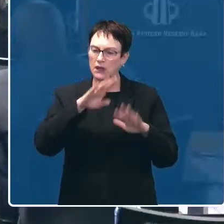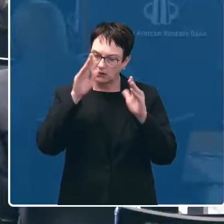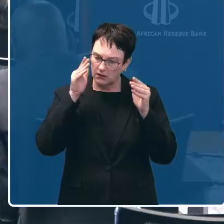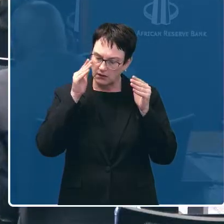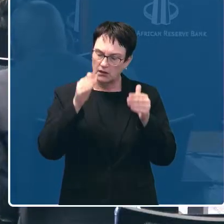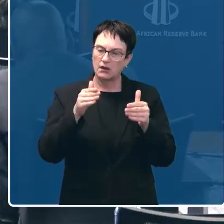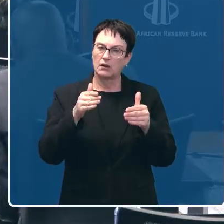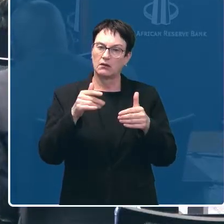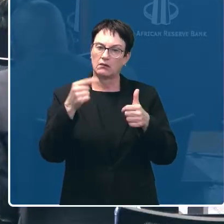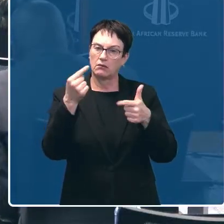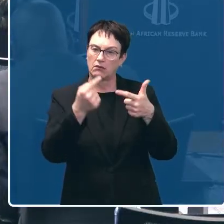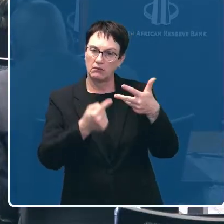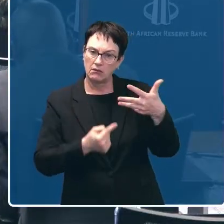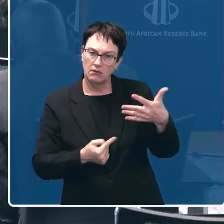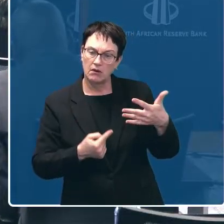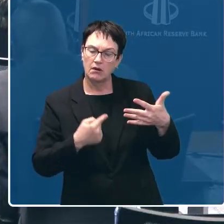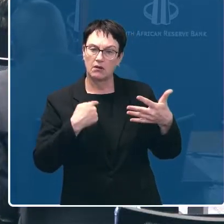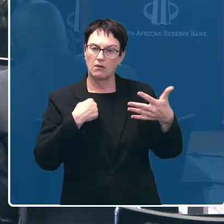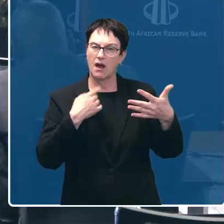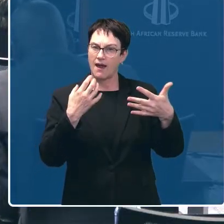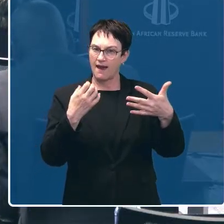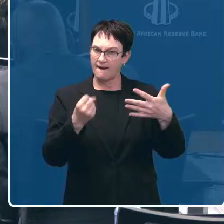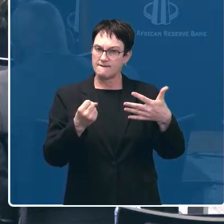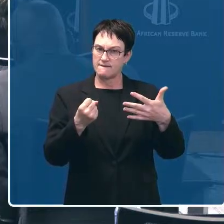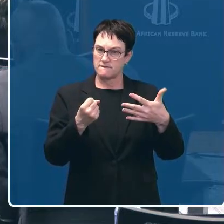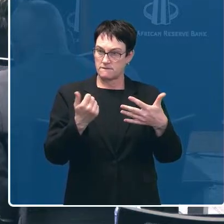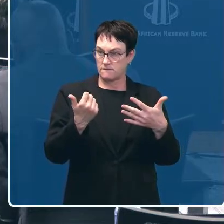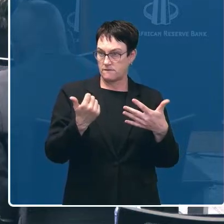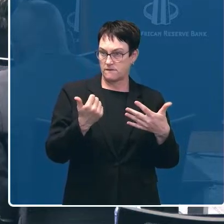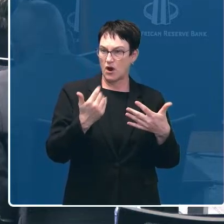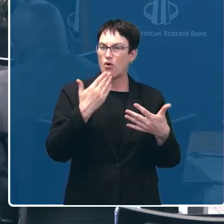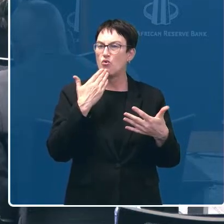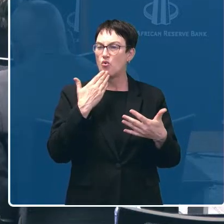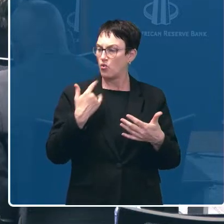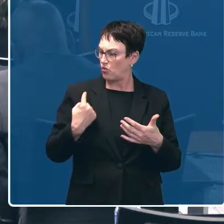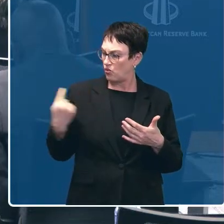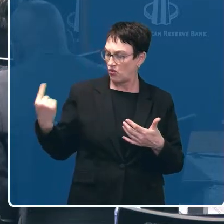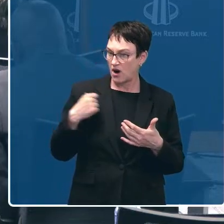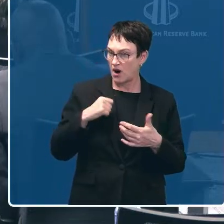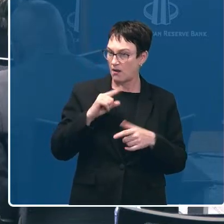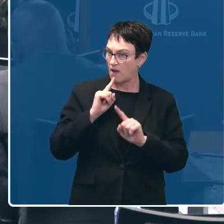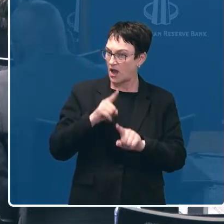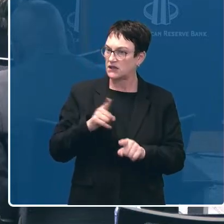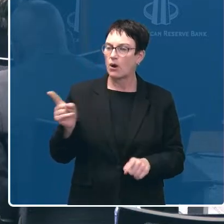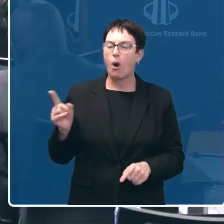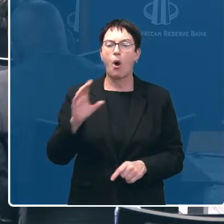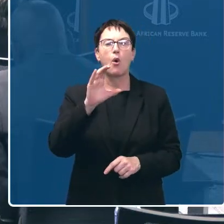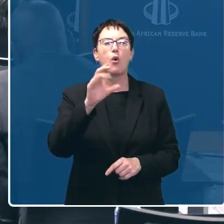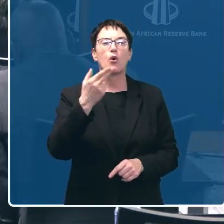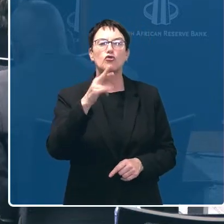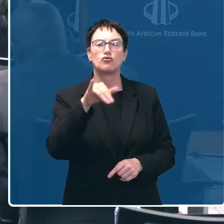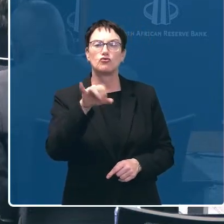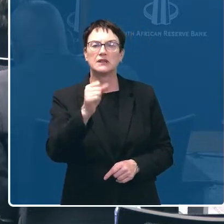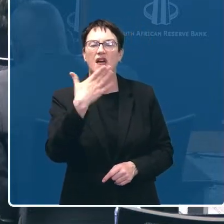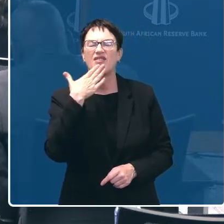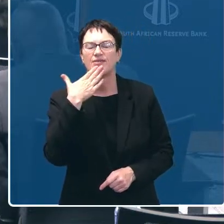who has an appetite for the structural reform thing? Oh, Chris, you are volunteering. Great.